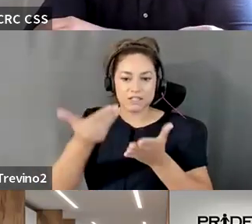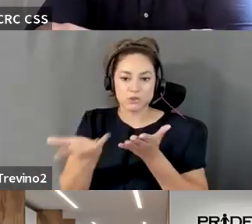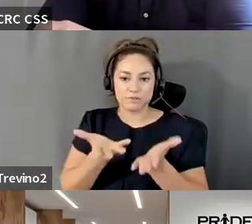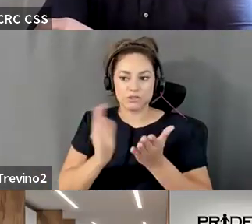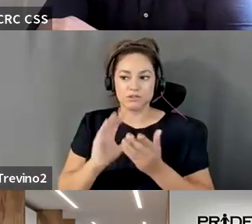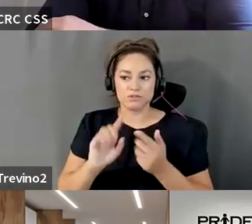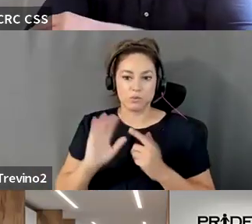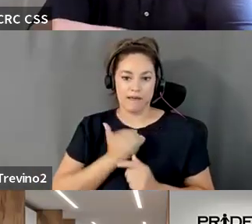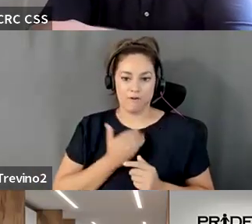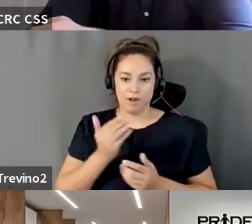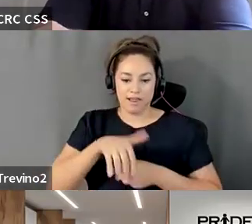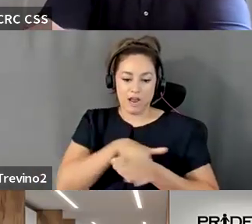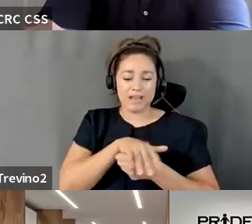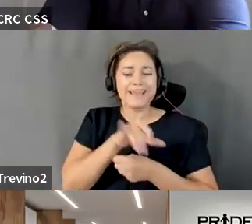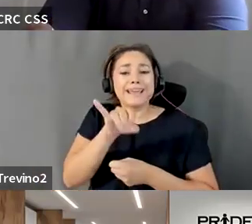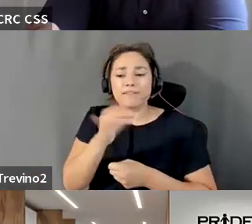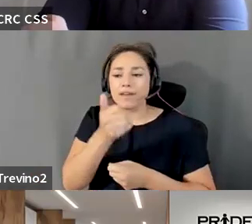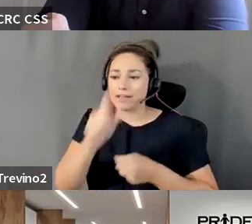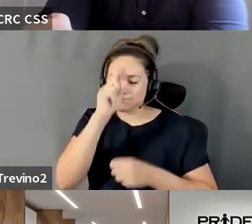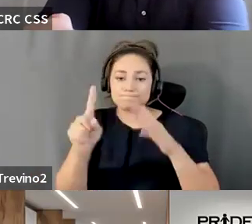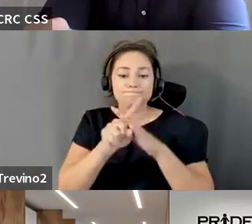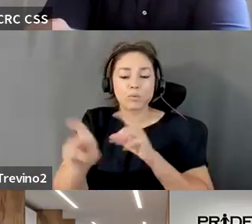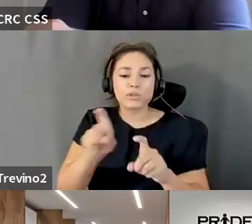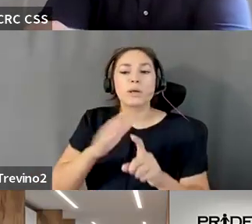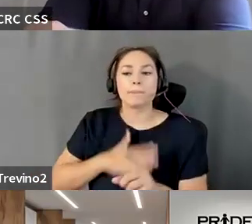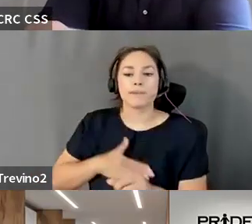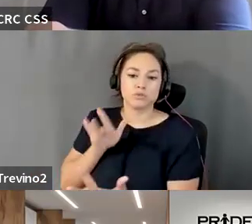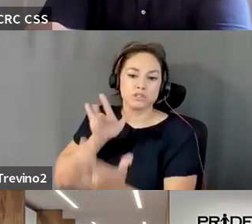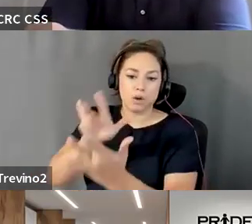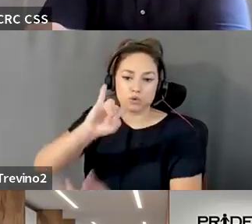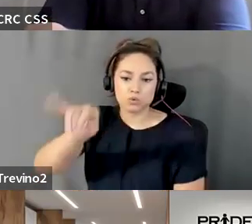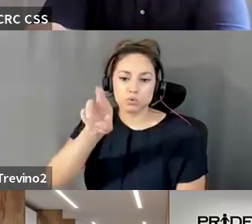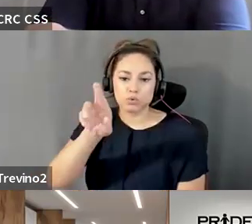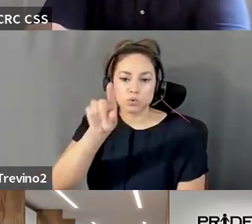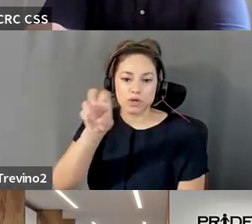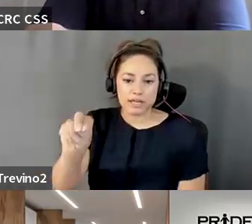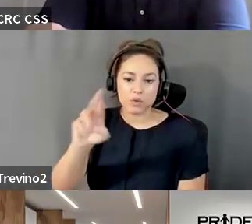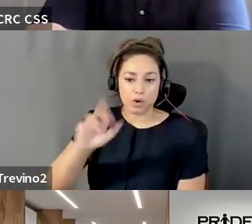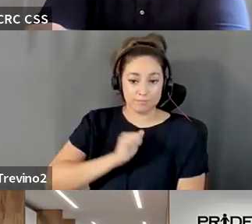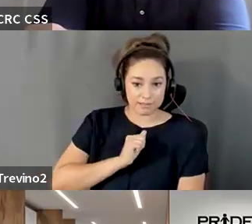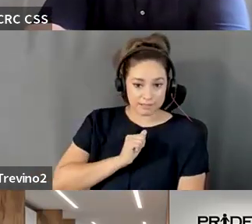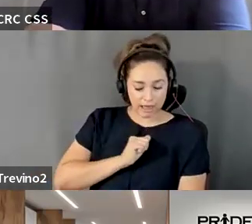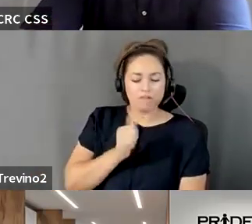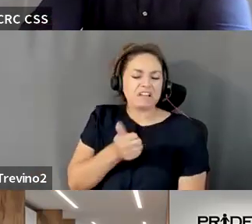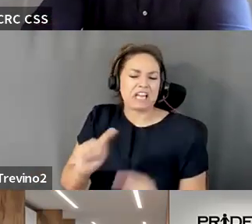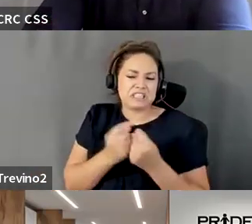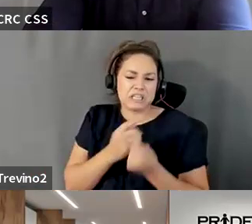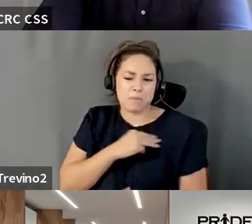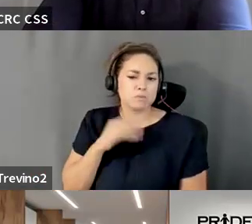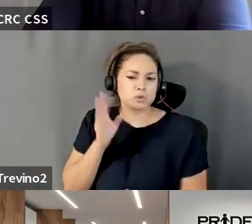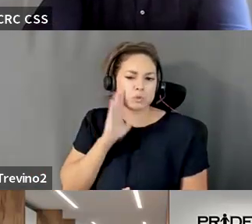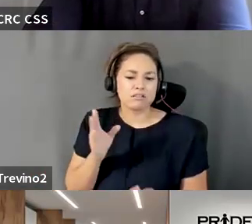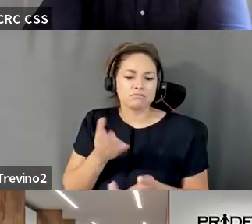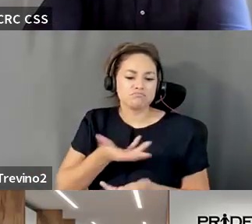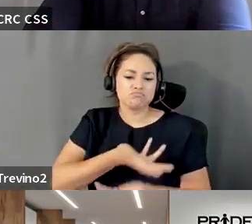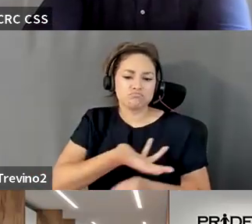please don't ever hesitate to reach out to Jordan Eller, myself, any of our team members. We can have work with you guys about it.